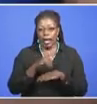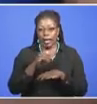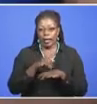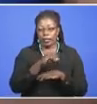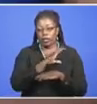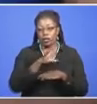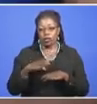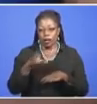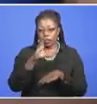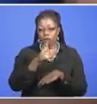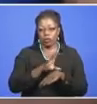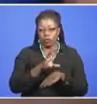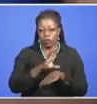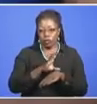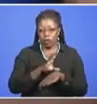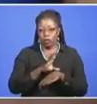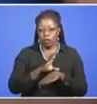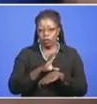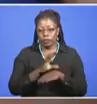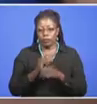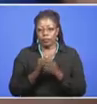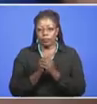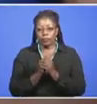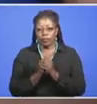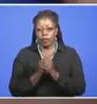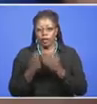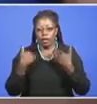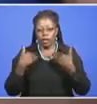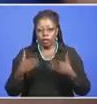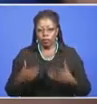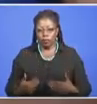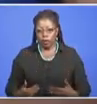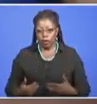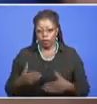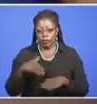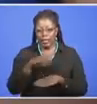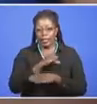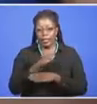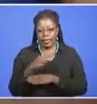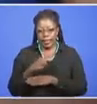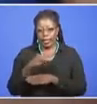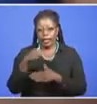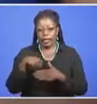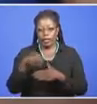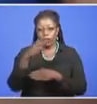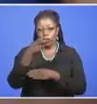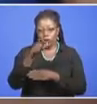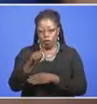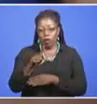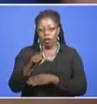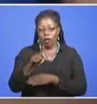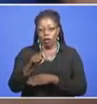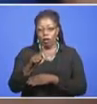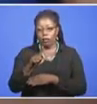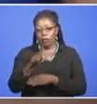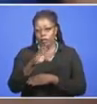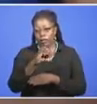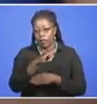follow at the Woodlawn Garden Cemetery. The body will lie in state in the foyer of the House of Assembly between the hours